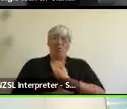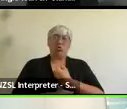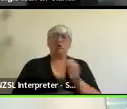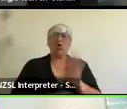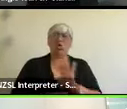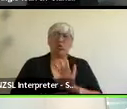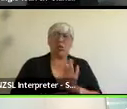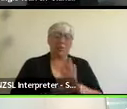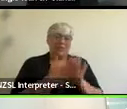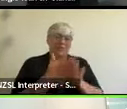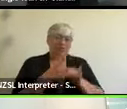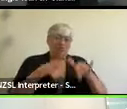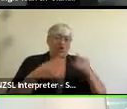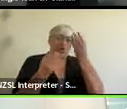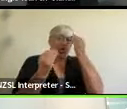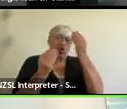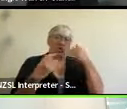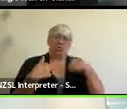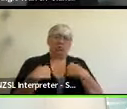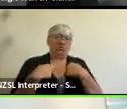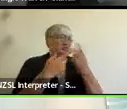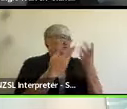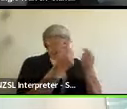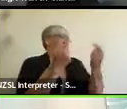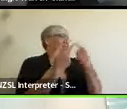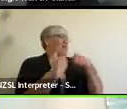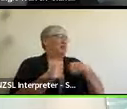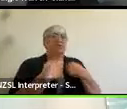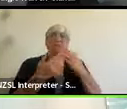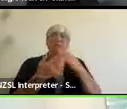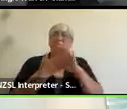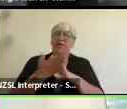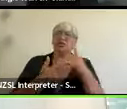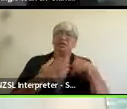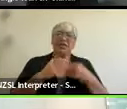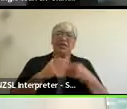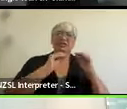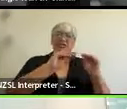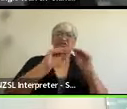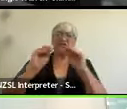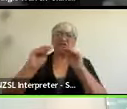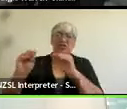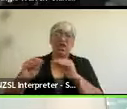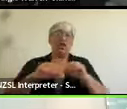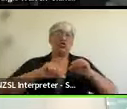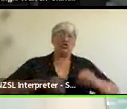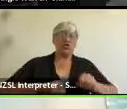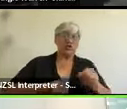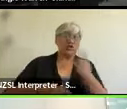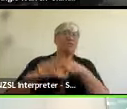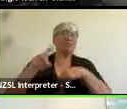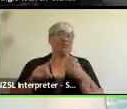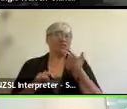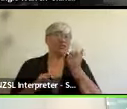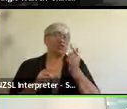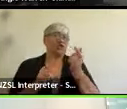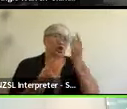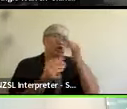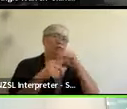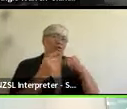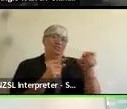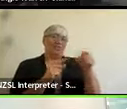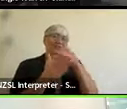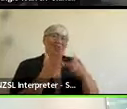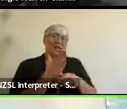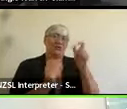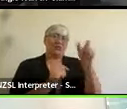haven't been educated. So there needs to be a lot more education of students and teachers towards disability in